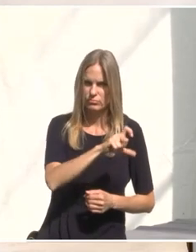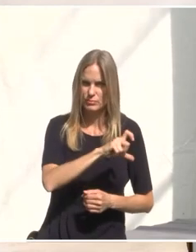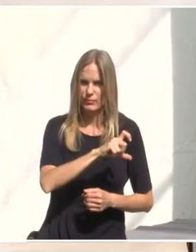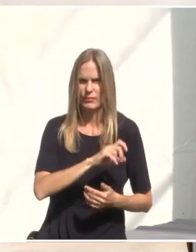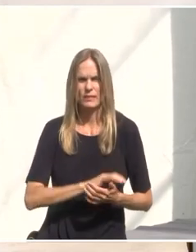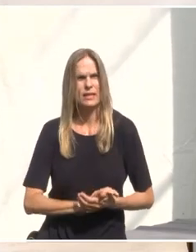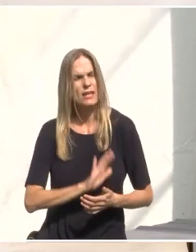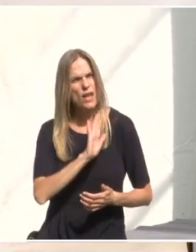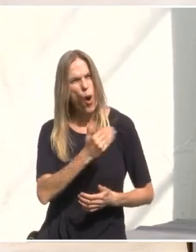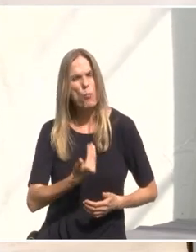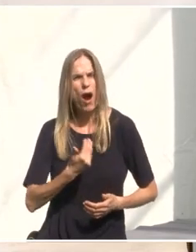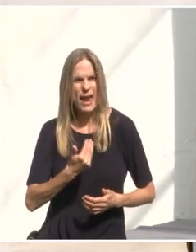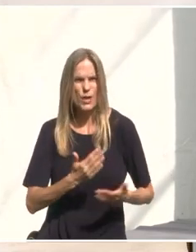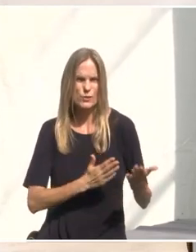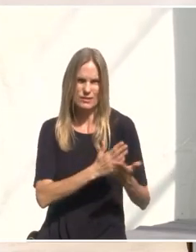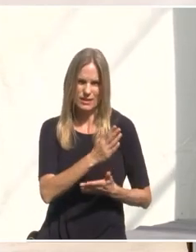our lifestyles.